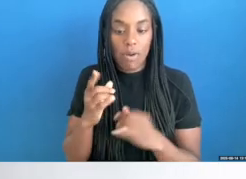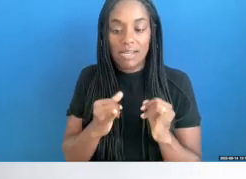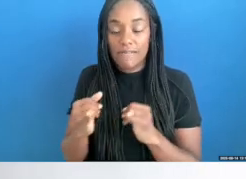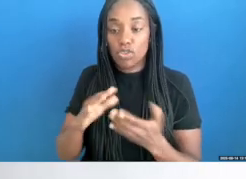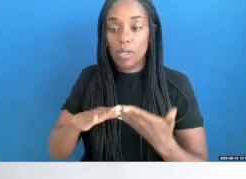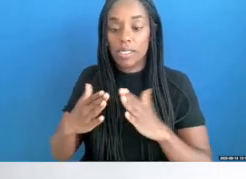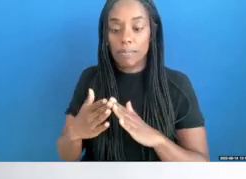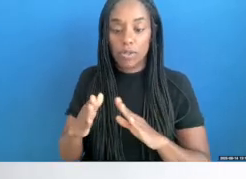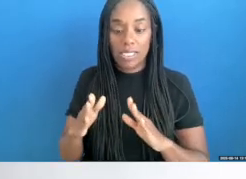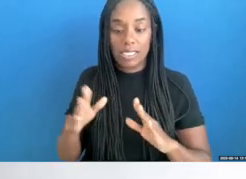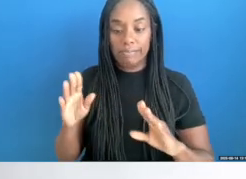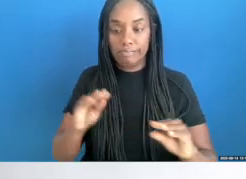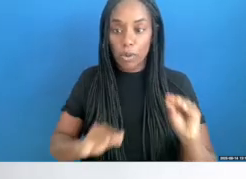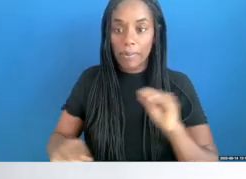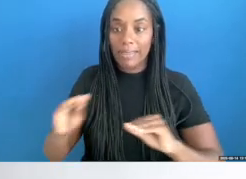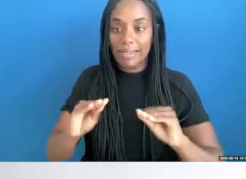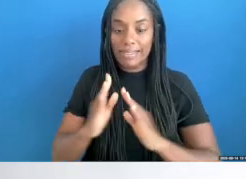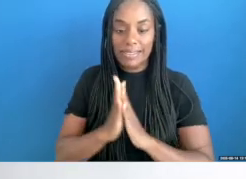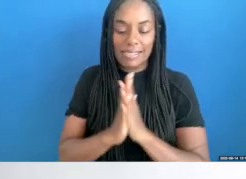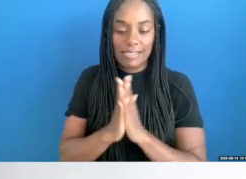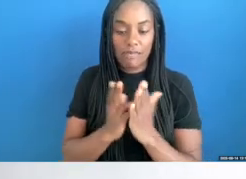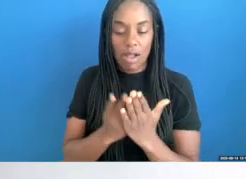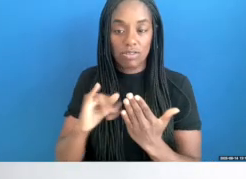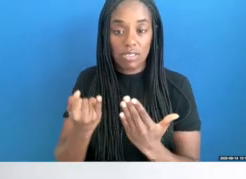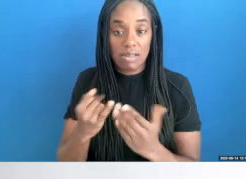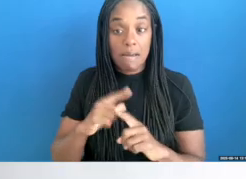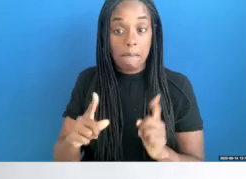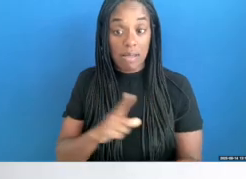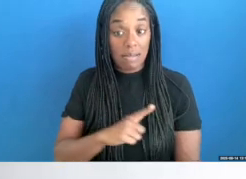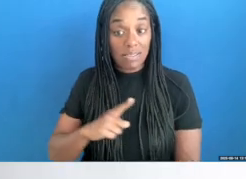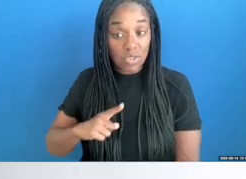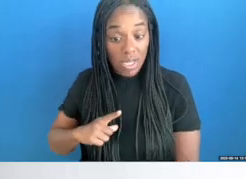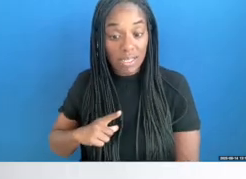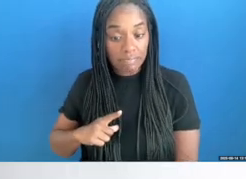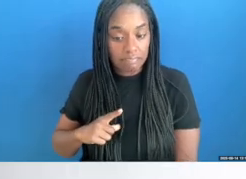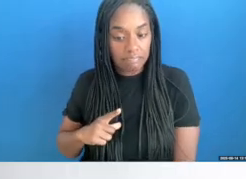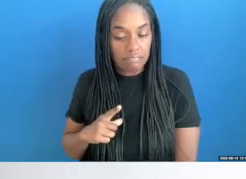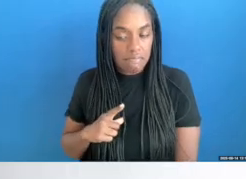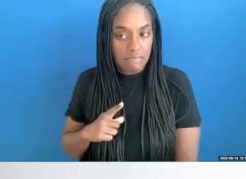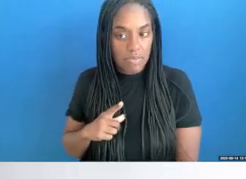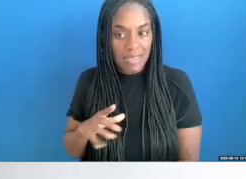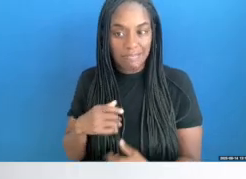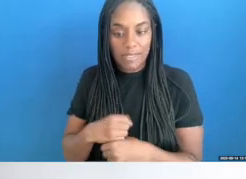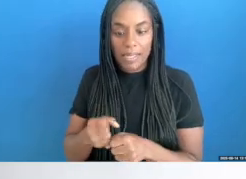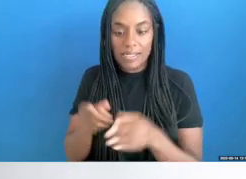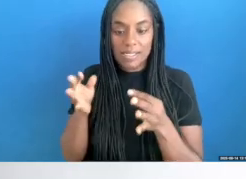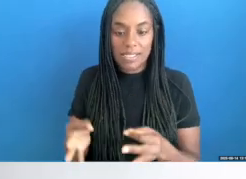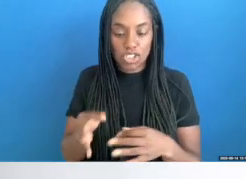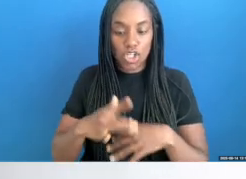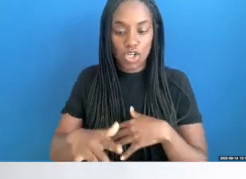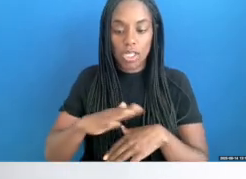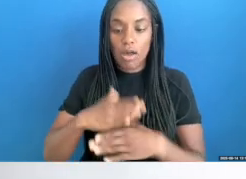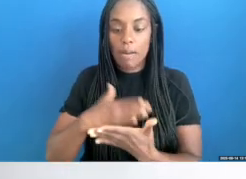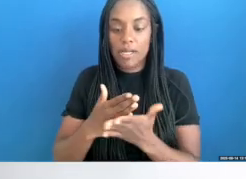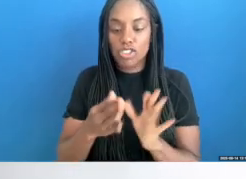projects. However, the legislature acted early on a budget-related item in Assembly Bill 100.